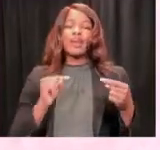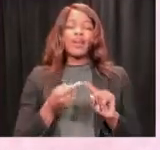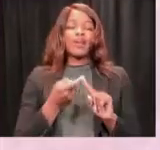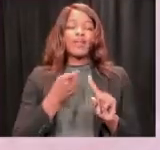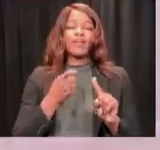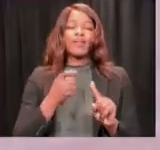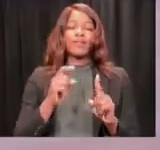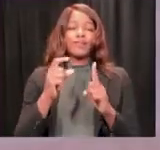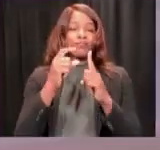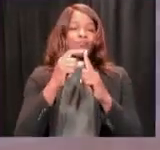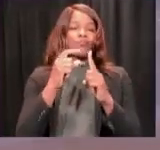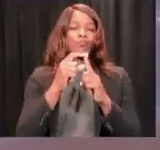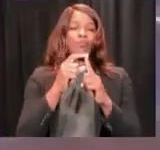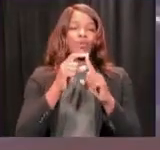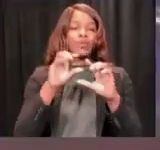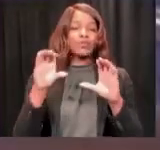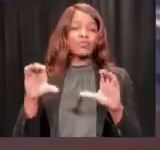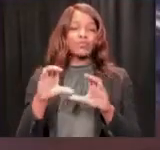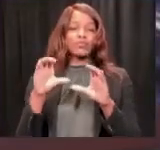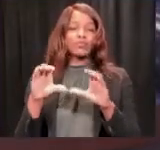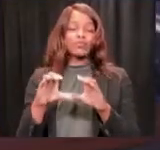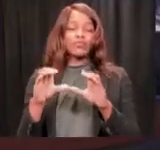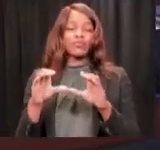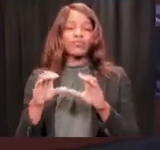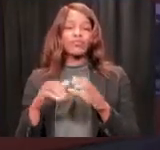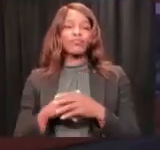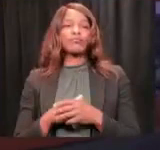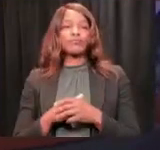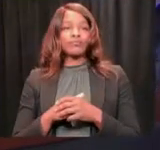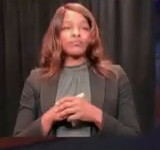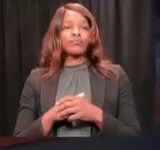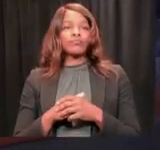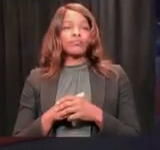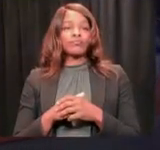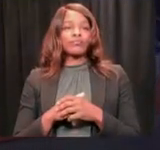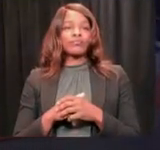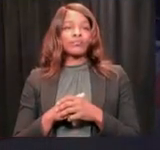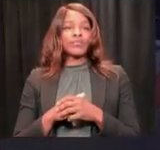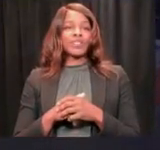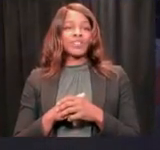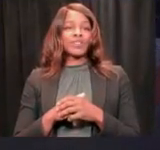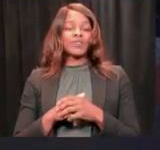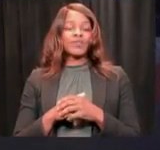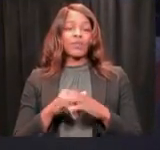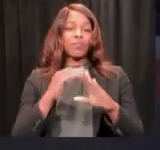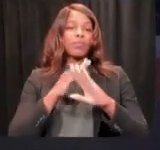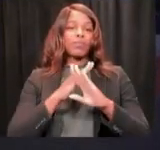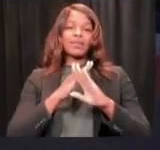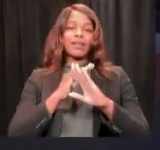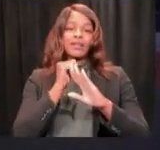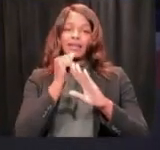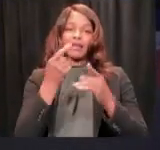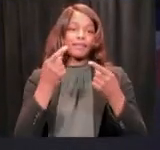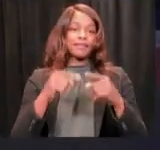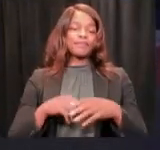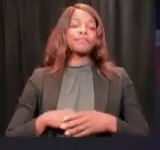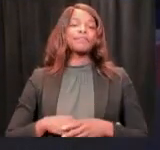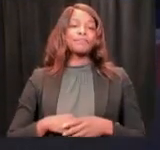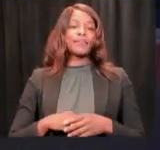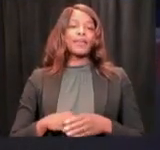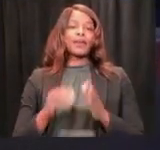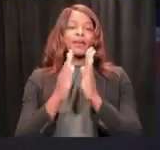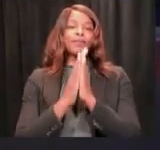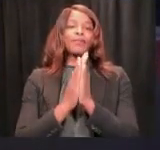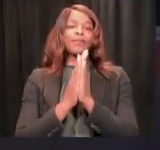that were said, from actions that were done, from a lack of protection. And I pray in the name